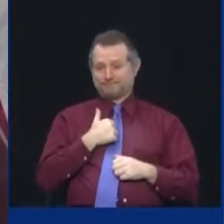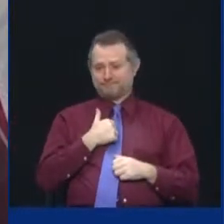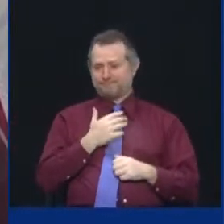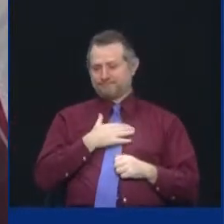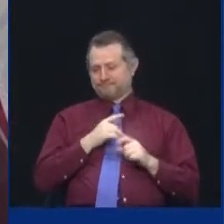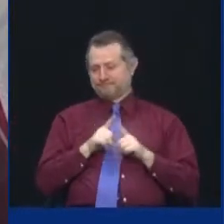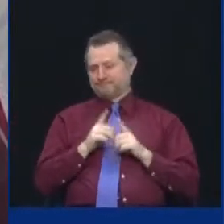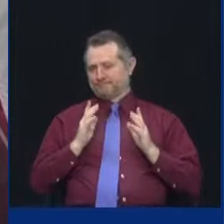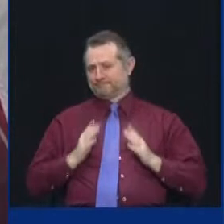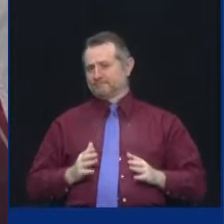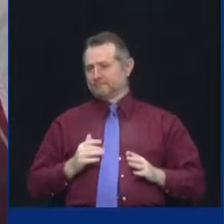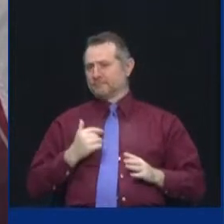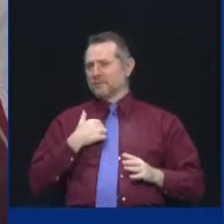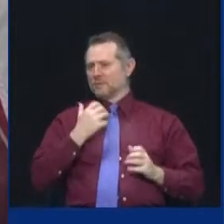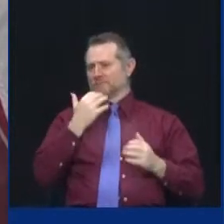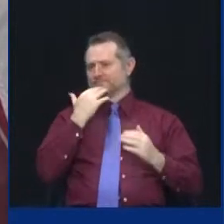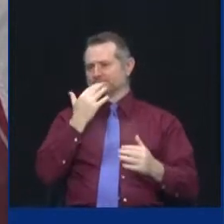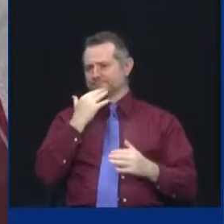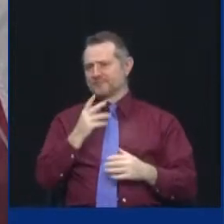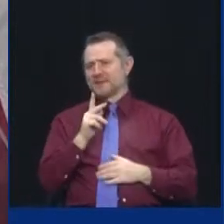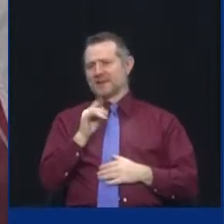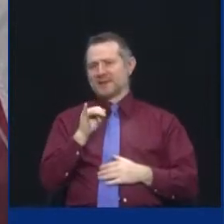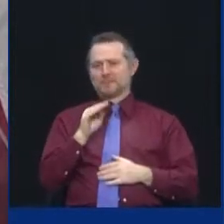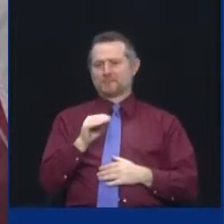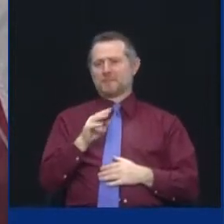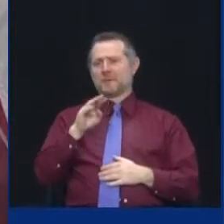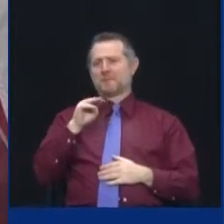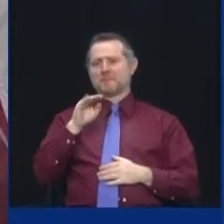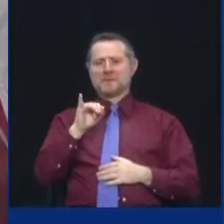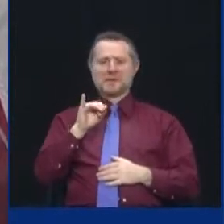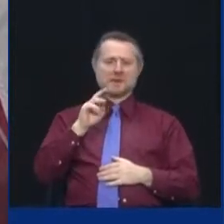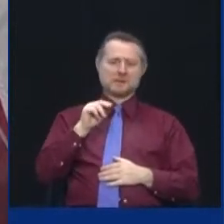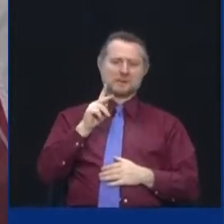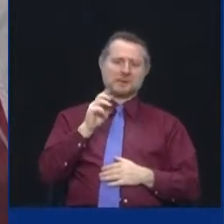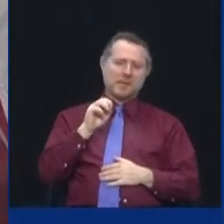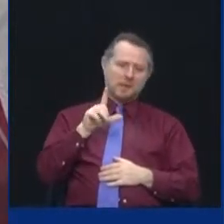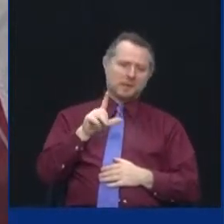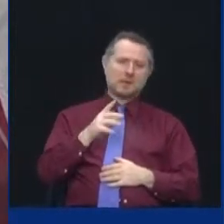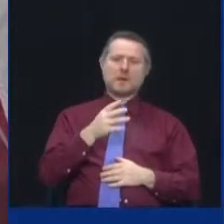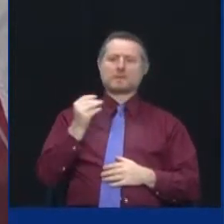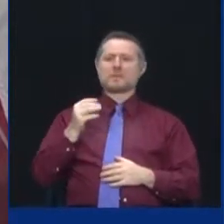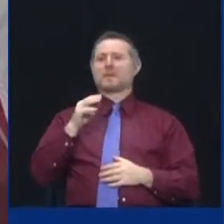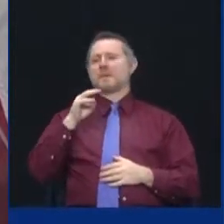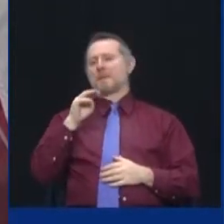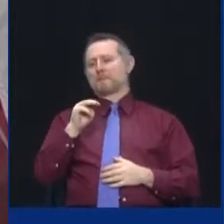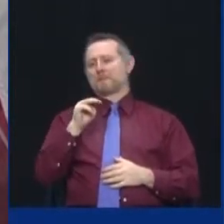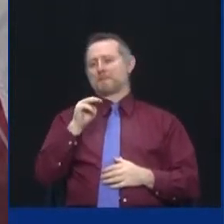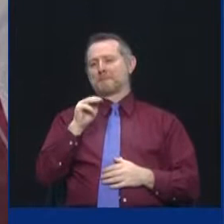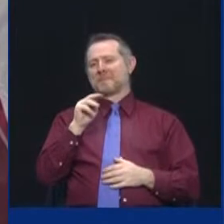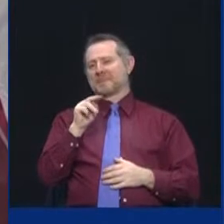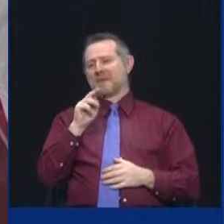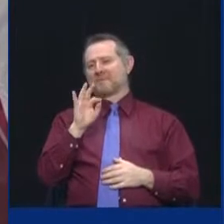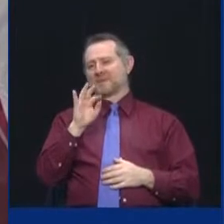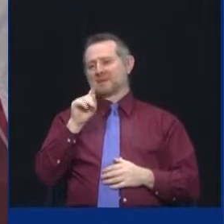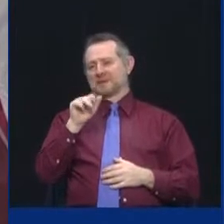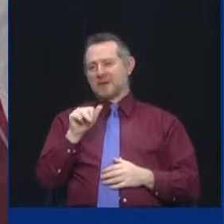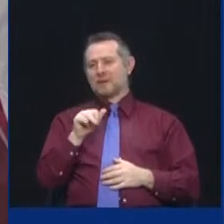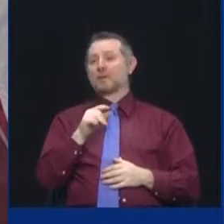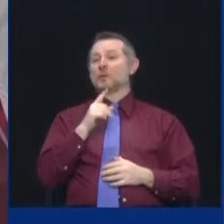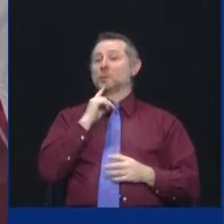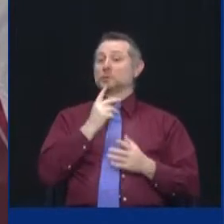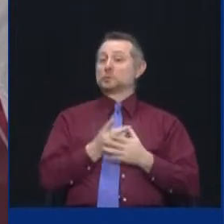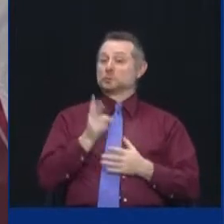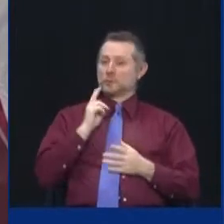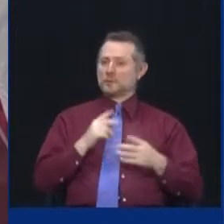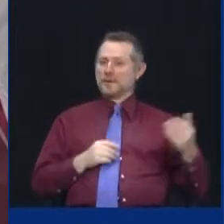grateful to Kim Minkle and the NFTA. 2 weeks ago, they provided 1,000 bus